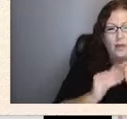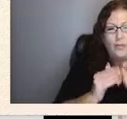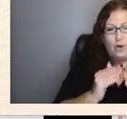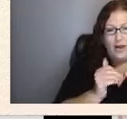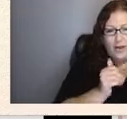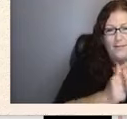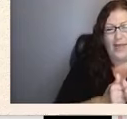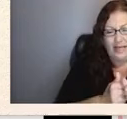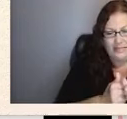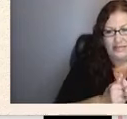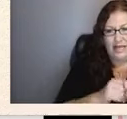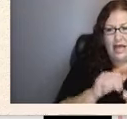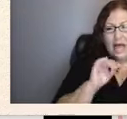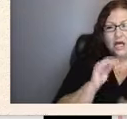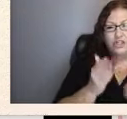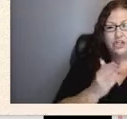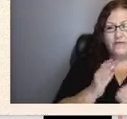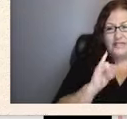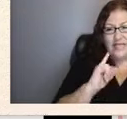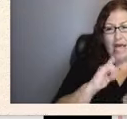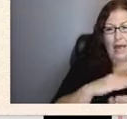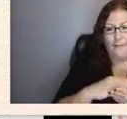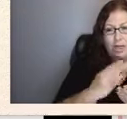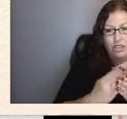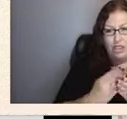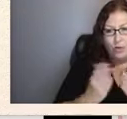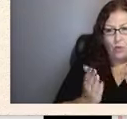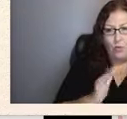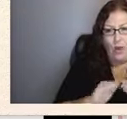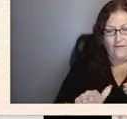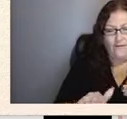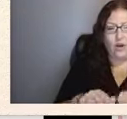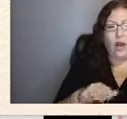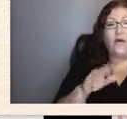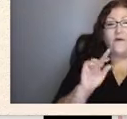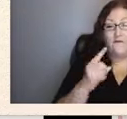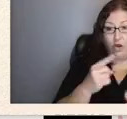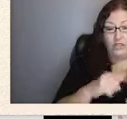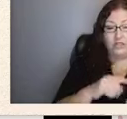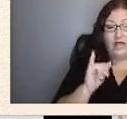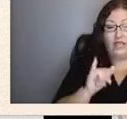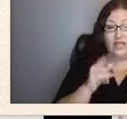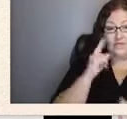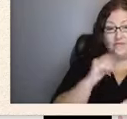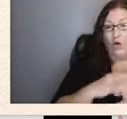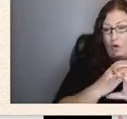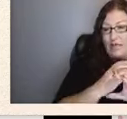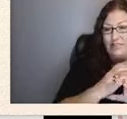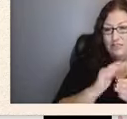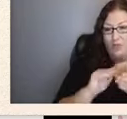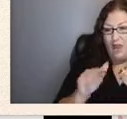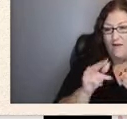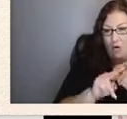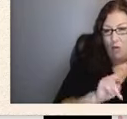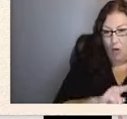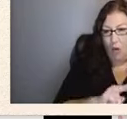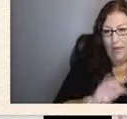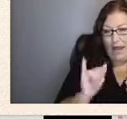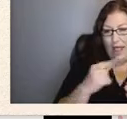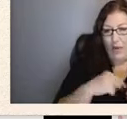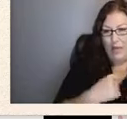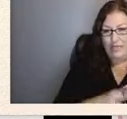waiver. First are individuals who meet the criteria for crisis waiver enrollment, or as we discussed